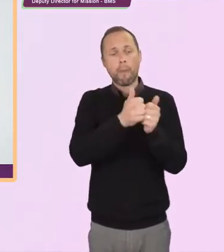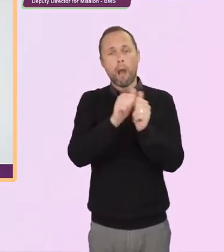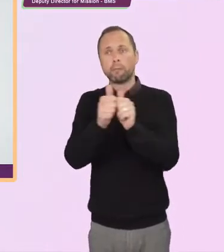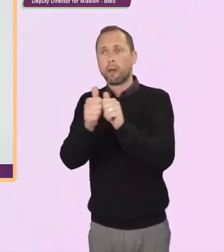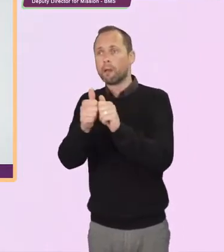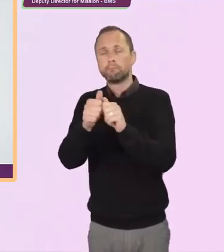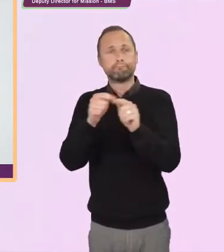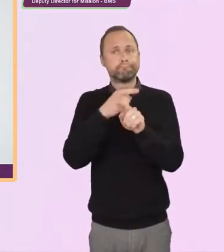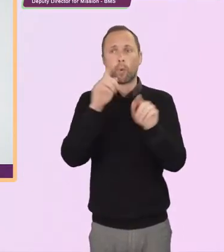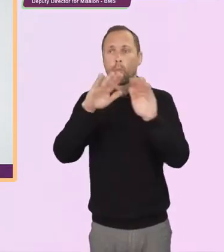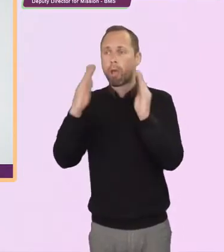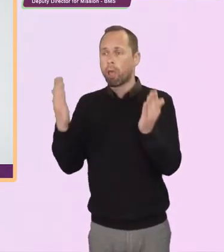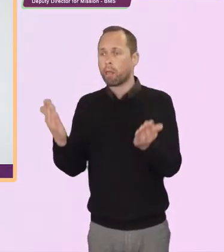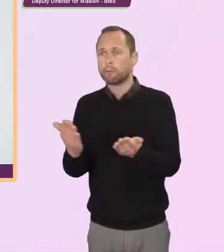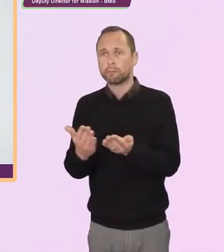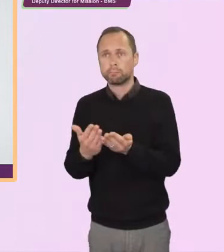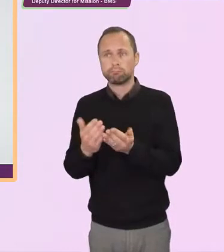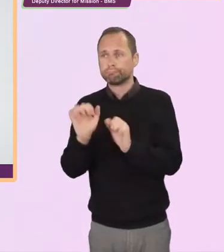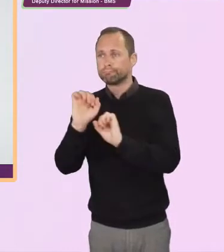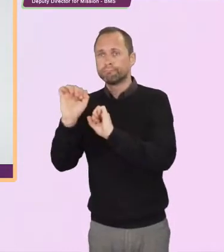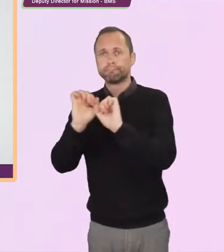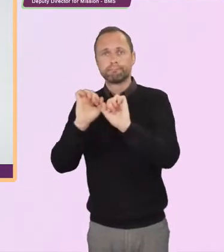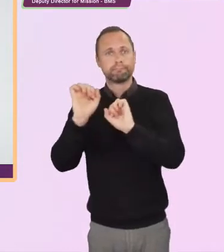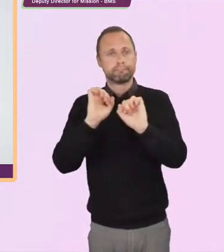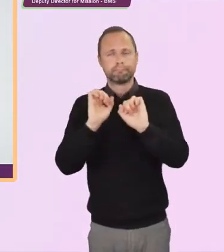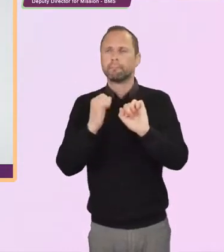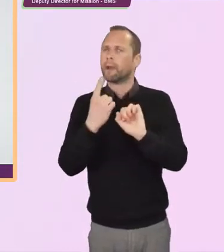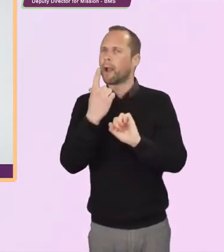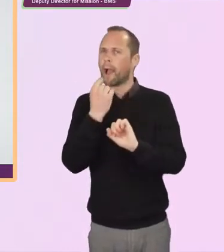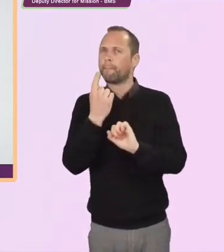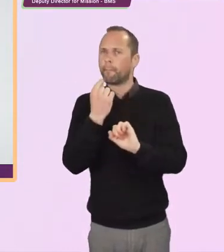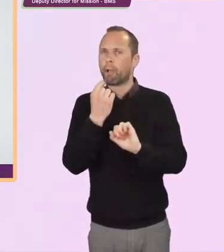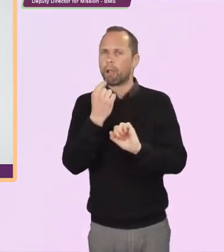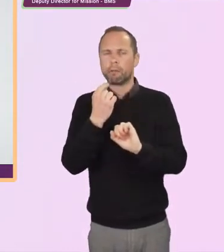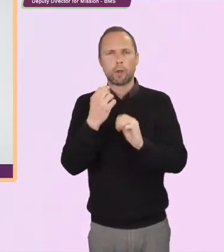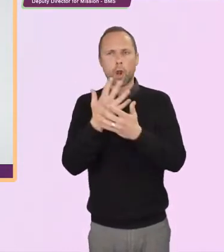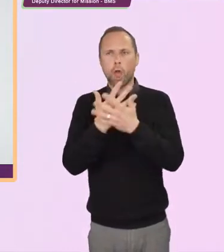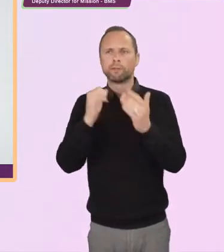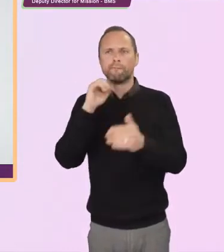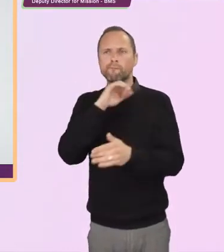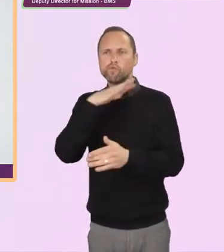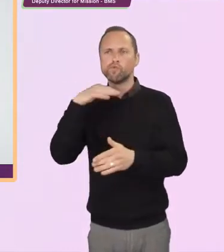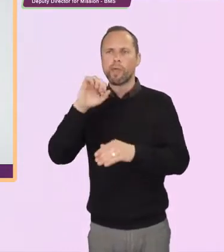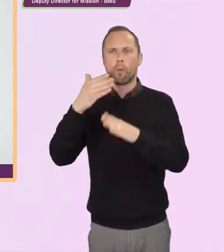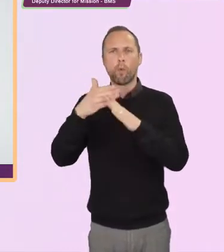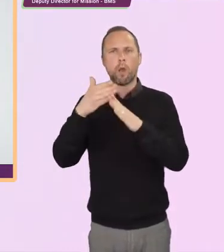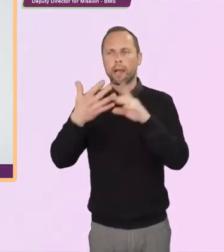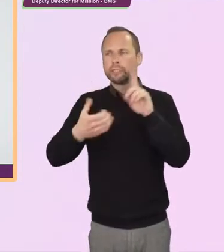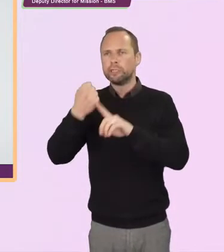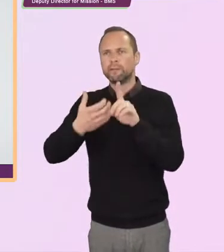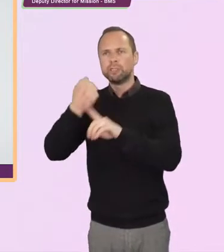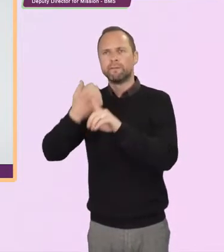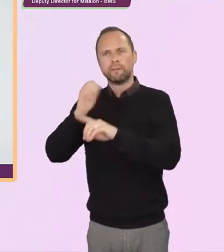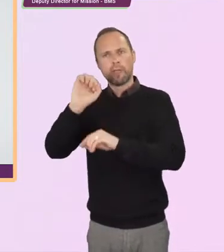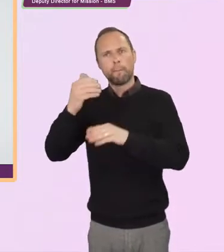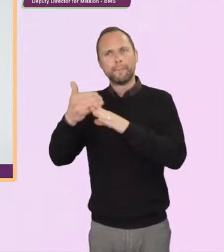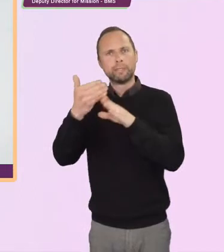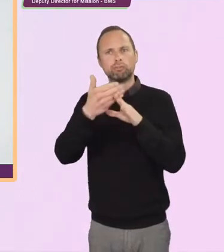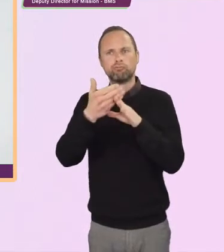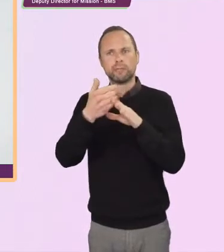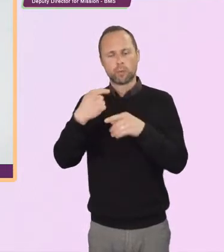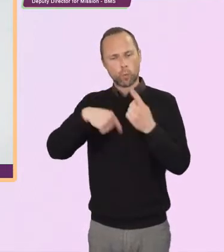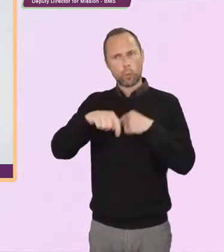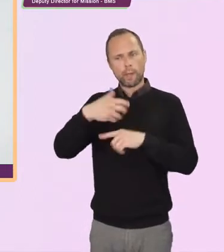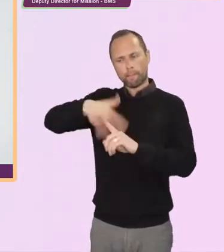that we work with around the world are hugely capable. They have fruitful ministries. And so really how we support them to